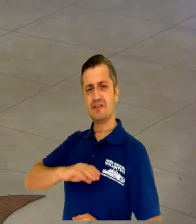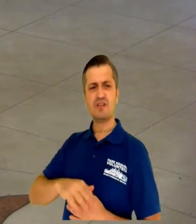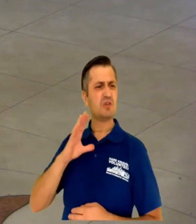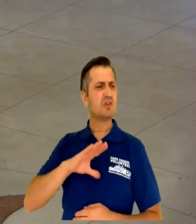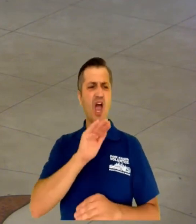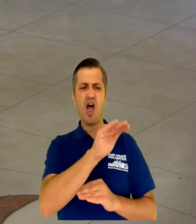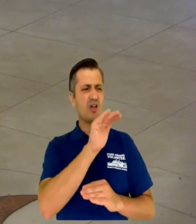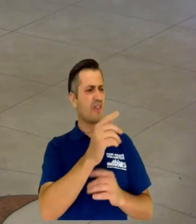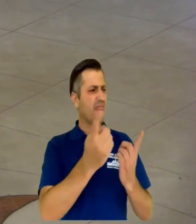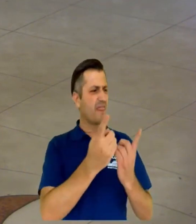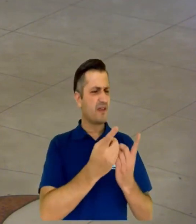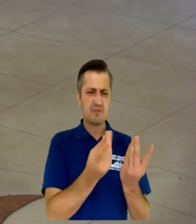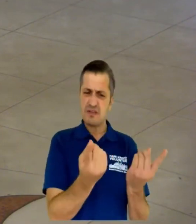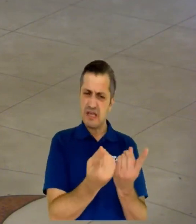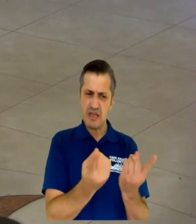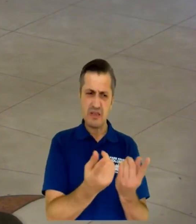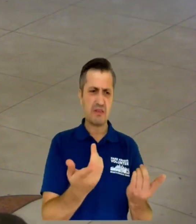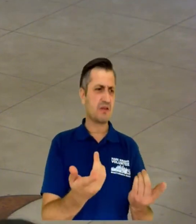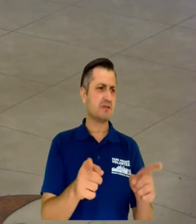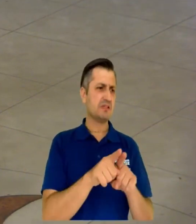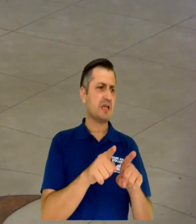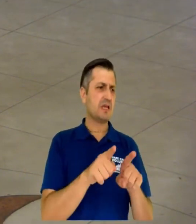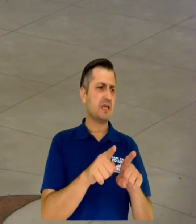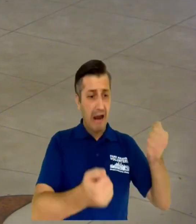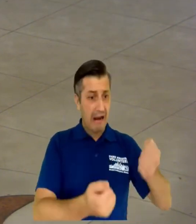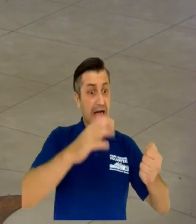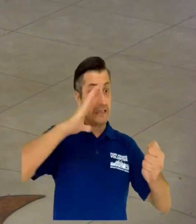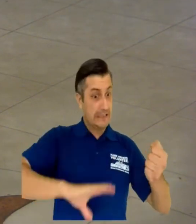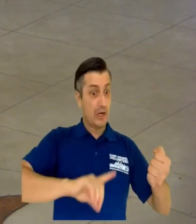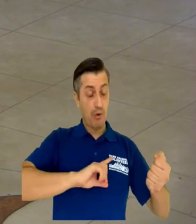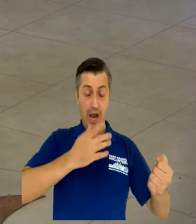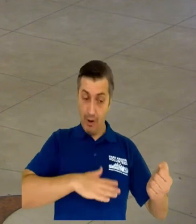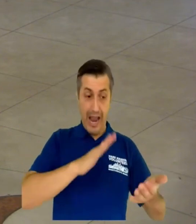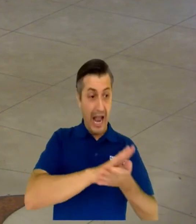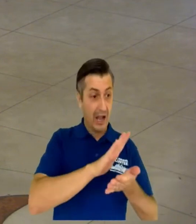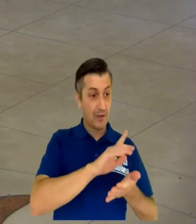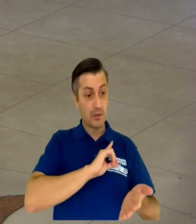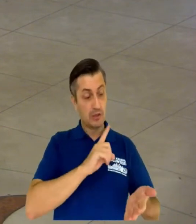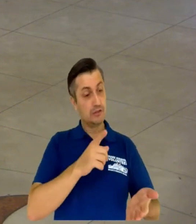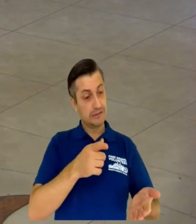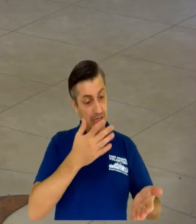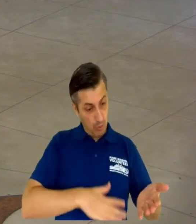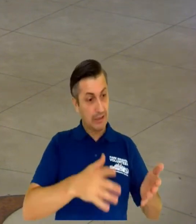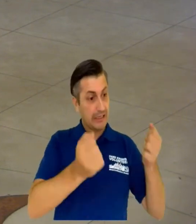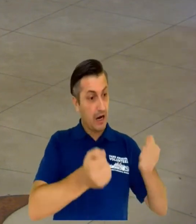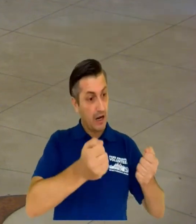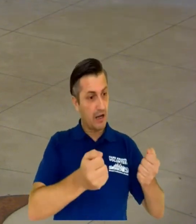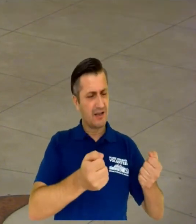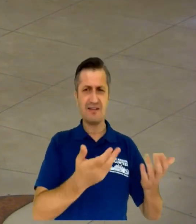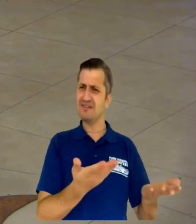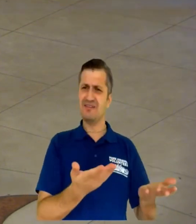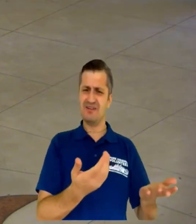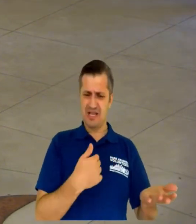from, I need this car to be happy. It's just that I'm happy because I know that, I'm engaged